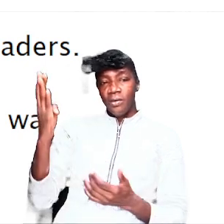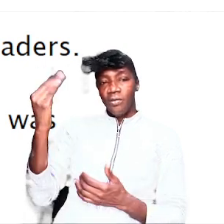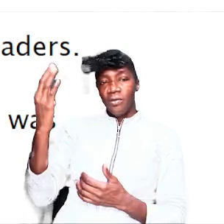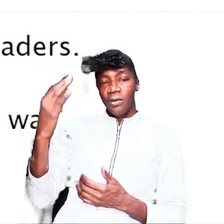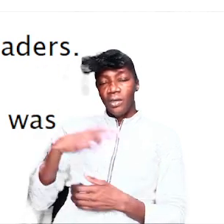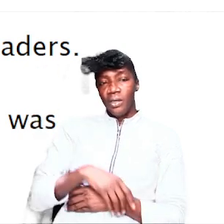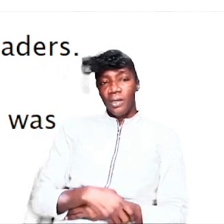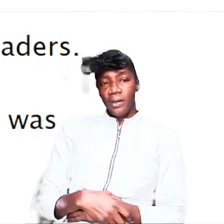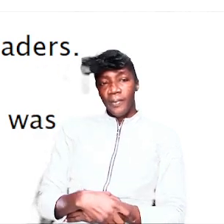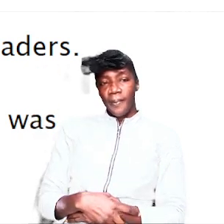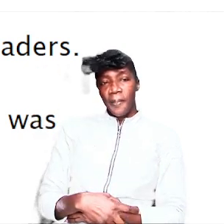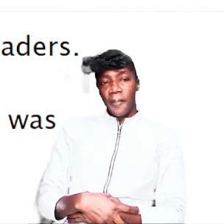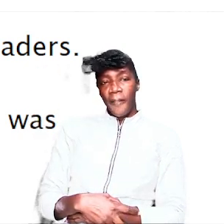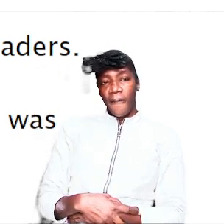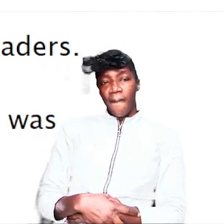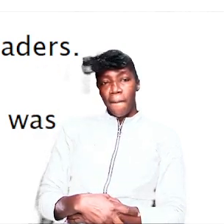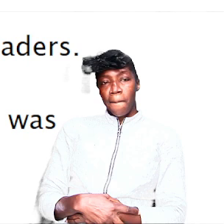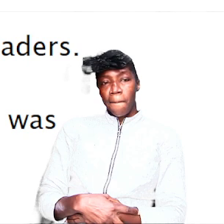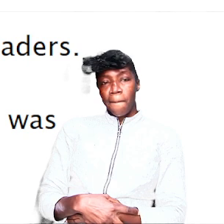So,